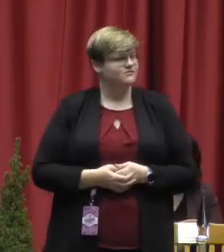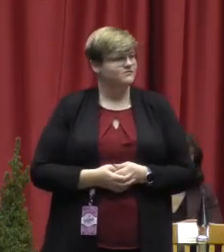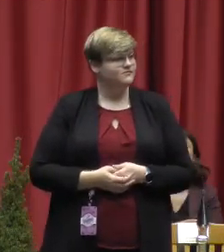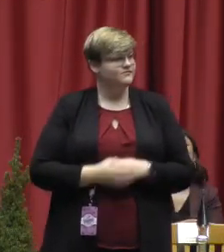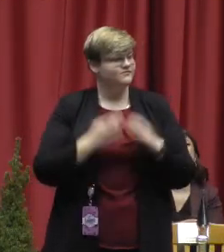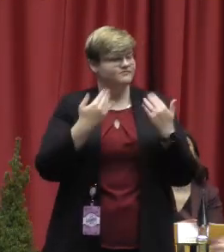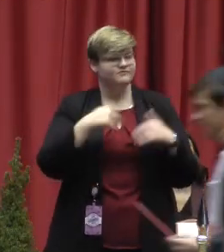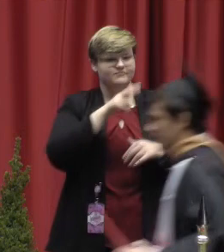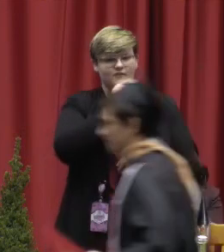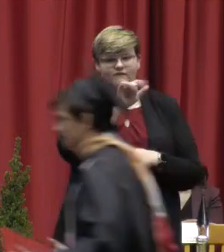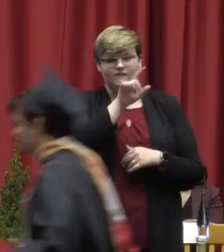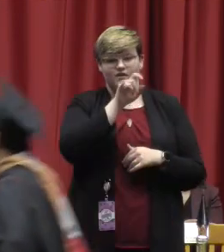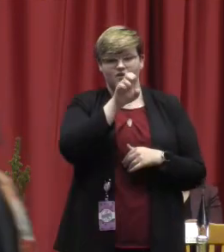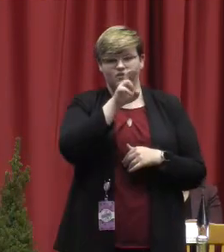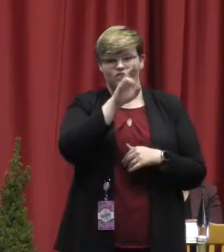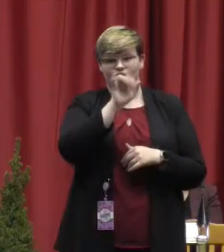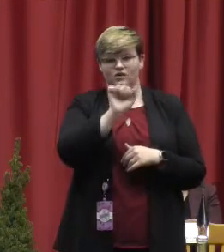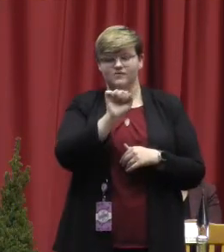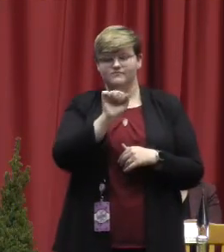Valerie Wing.